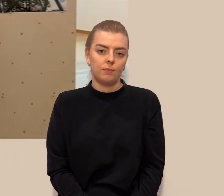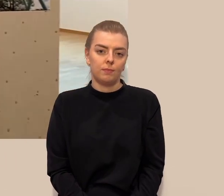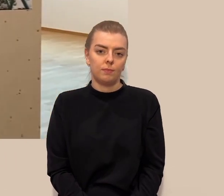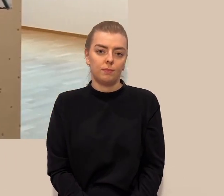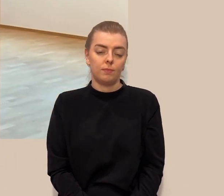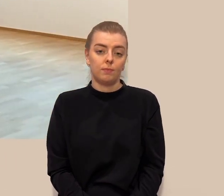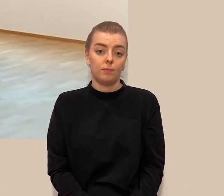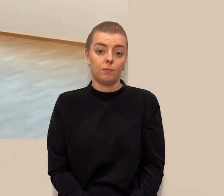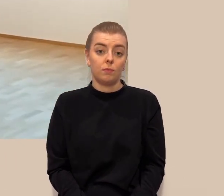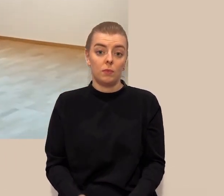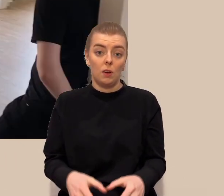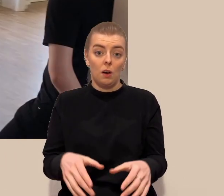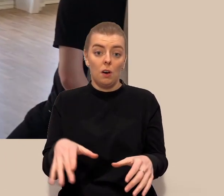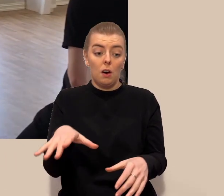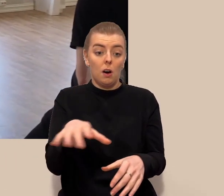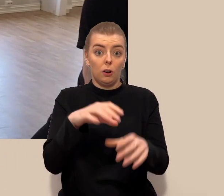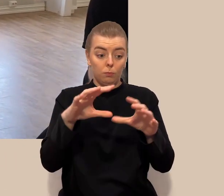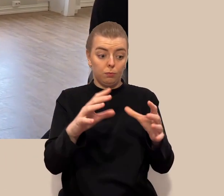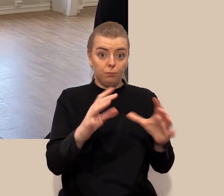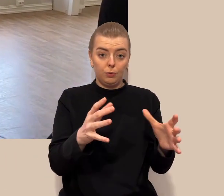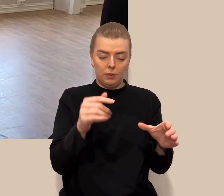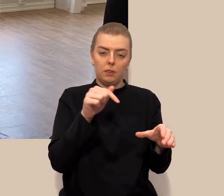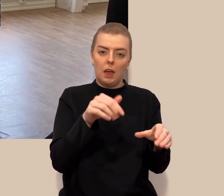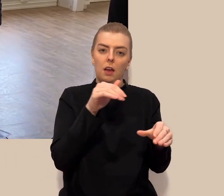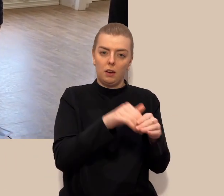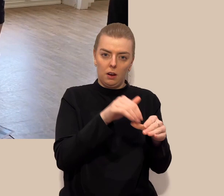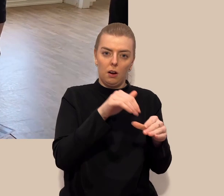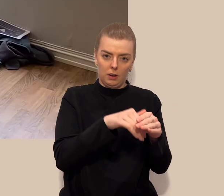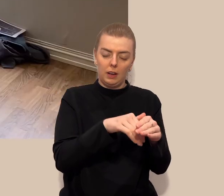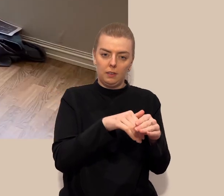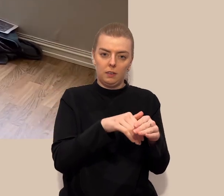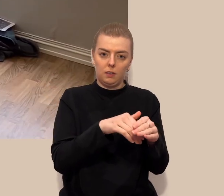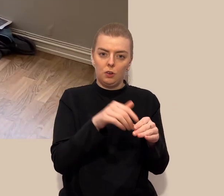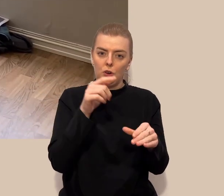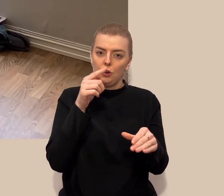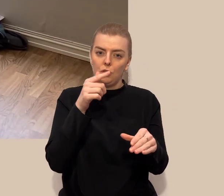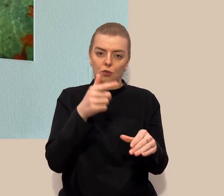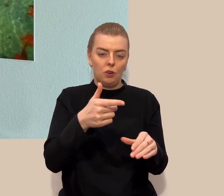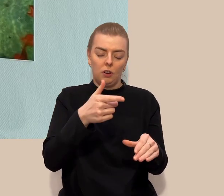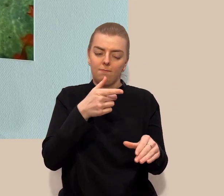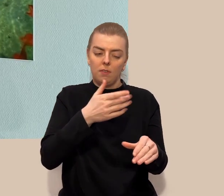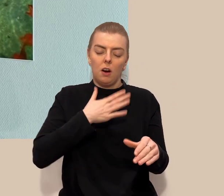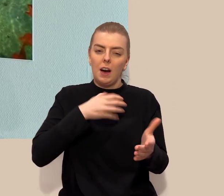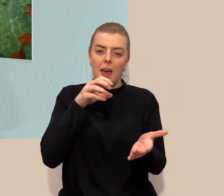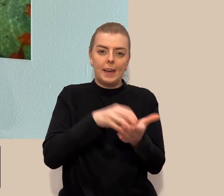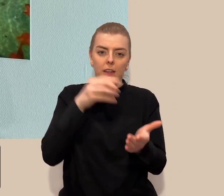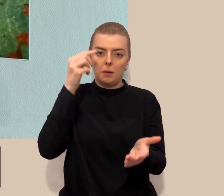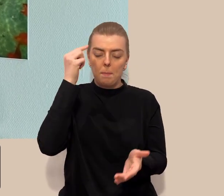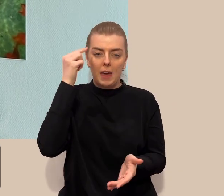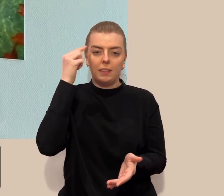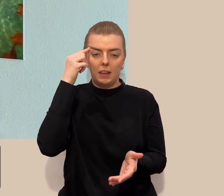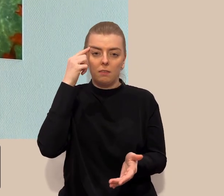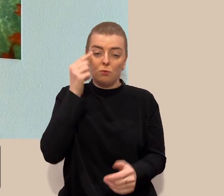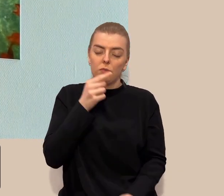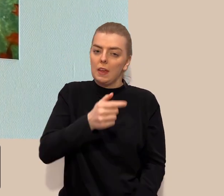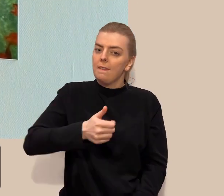cultural life of the city. All the work is going to be archived and acquisition. You know, so that there's real meaning